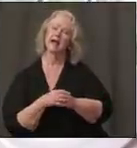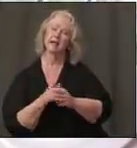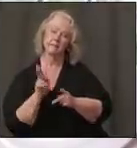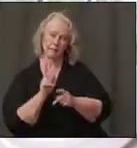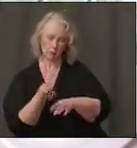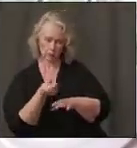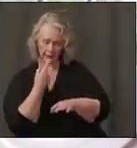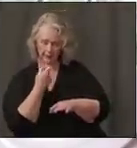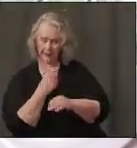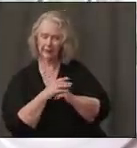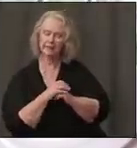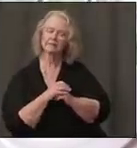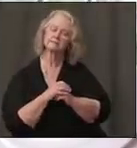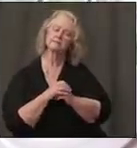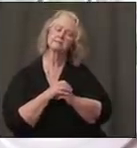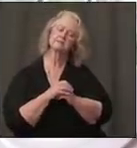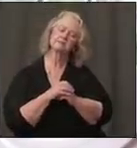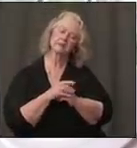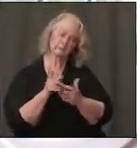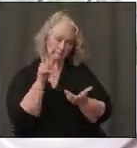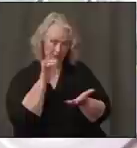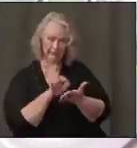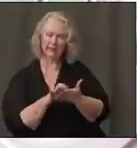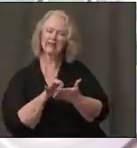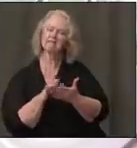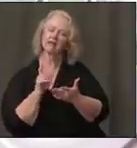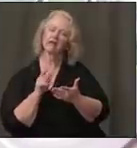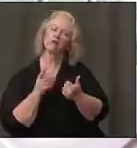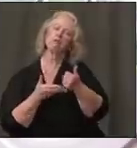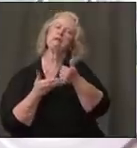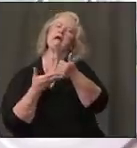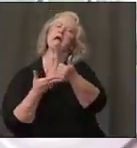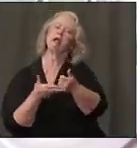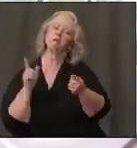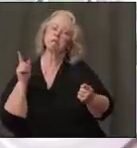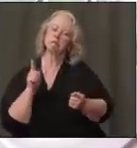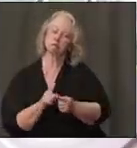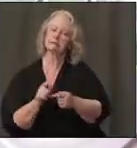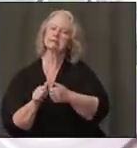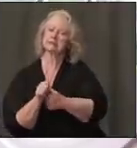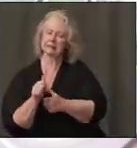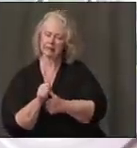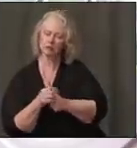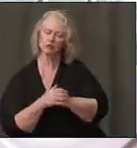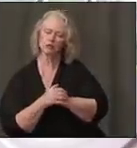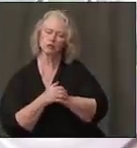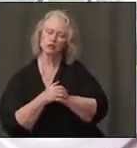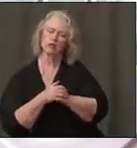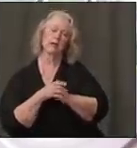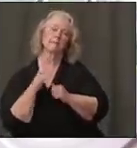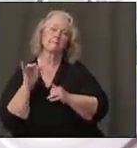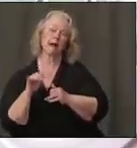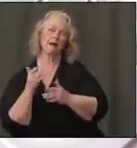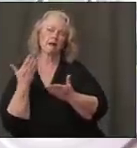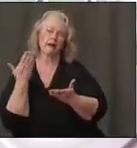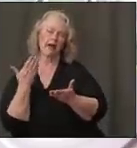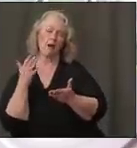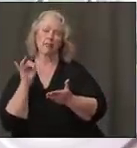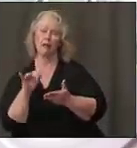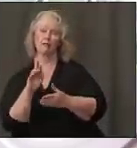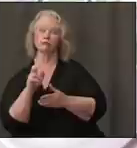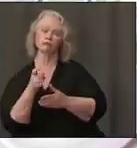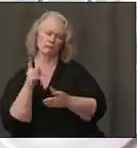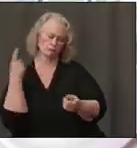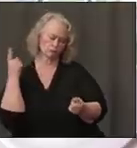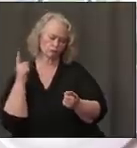taking it in the belief that it could provide some prophylactic value. I think a lot of that prescribing has declined as additional